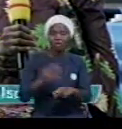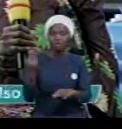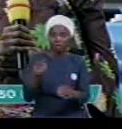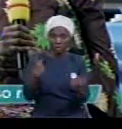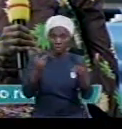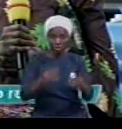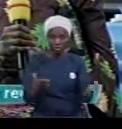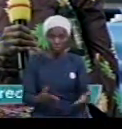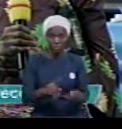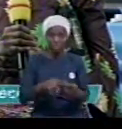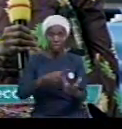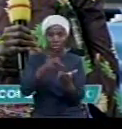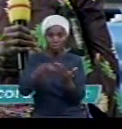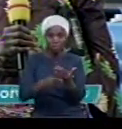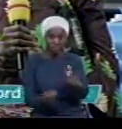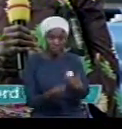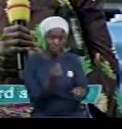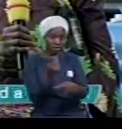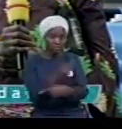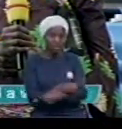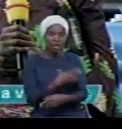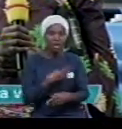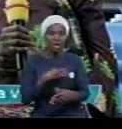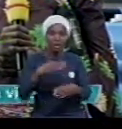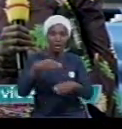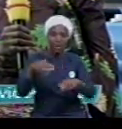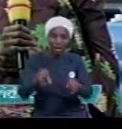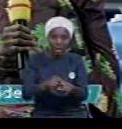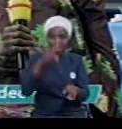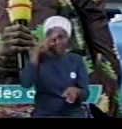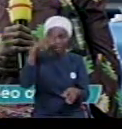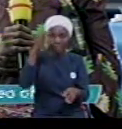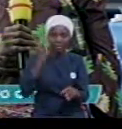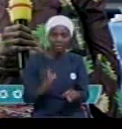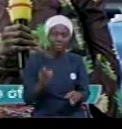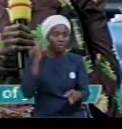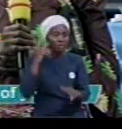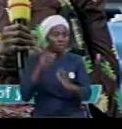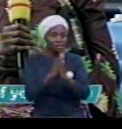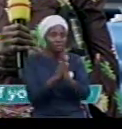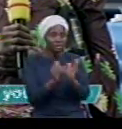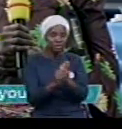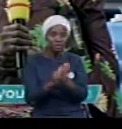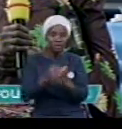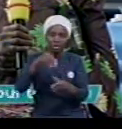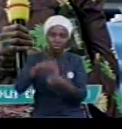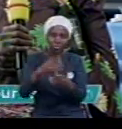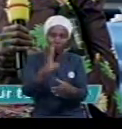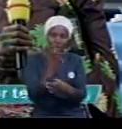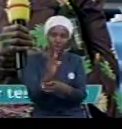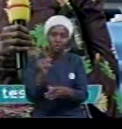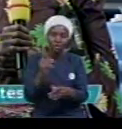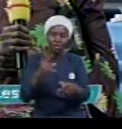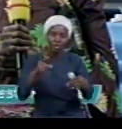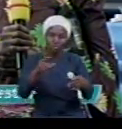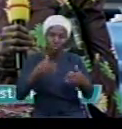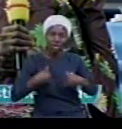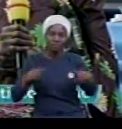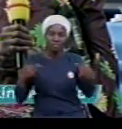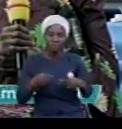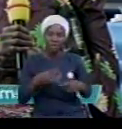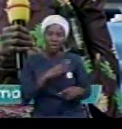first day of the program. As the man of God was praying, saying, lay your hands at the place that was paining, he said, she was just telling